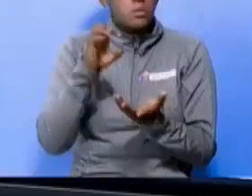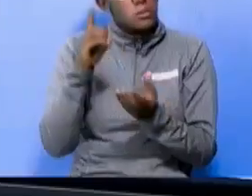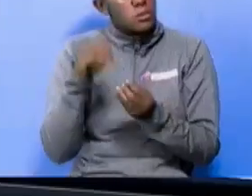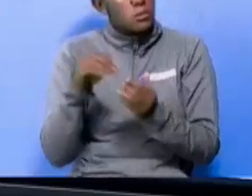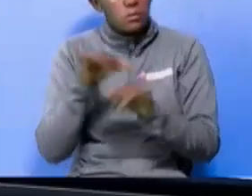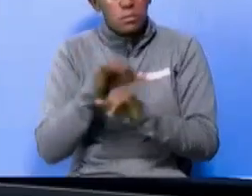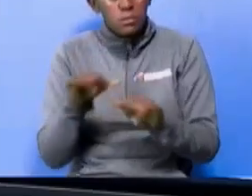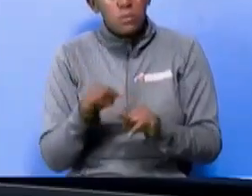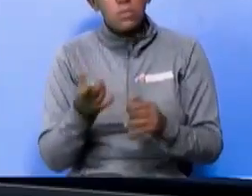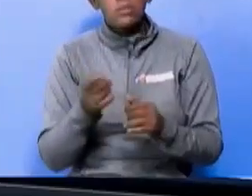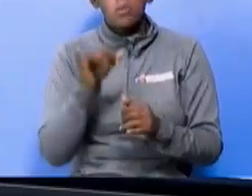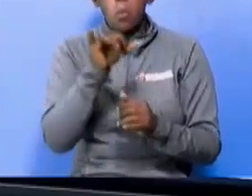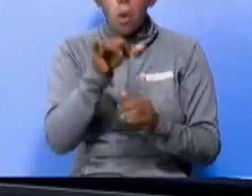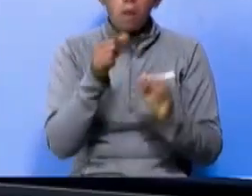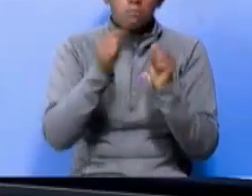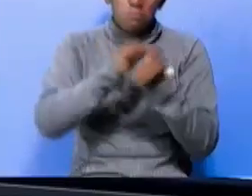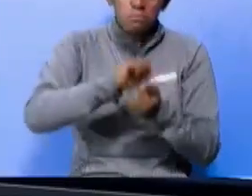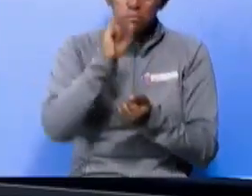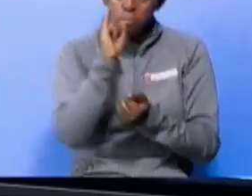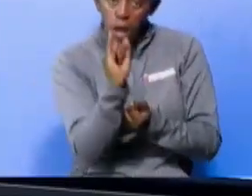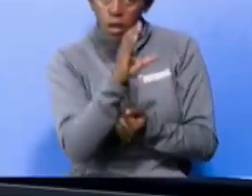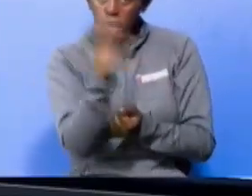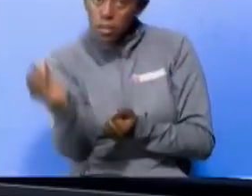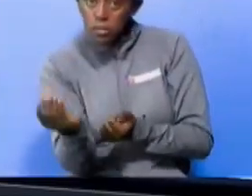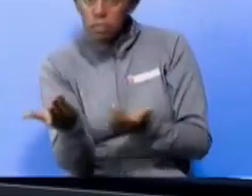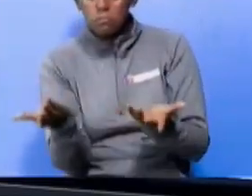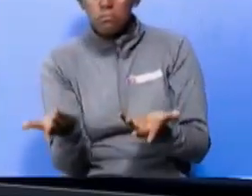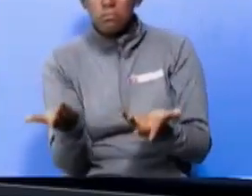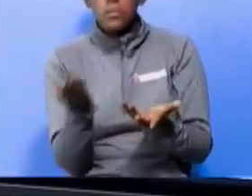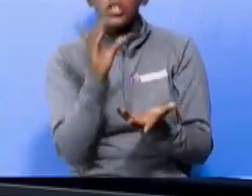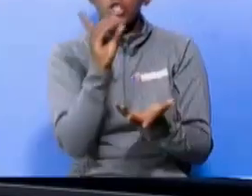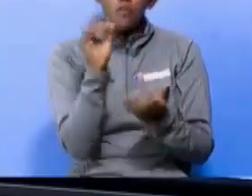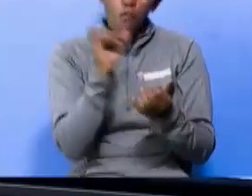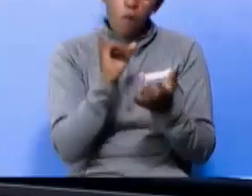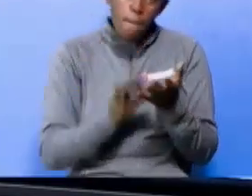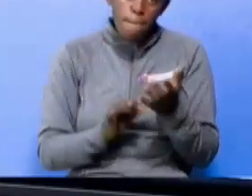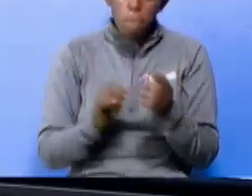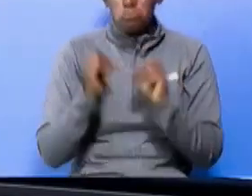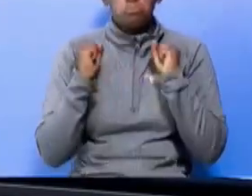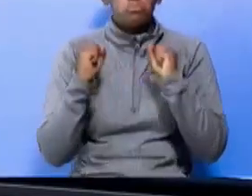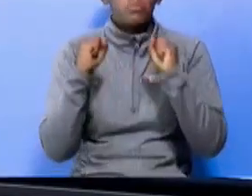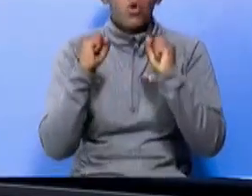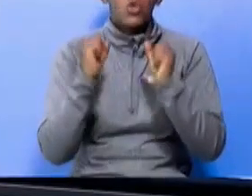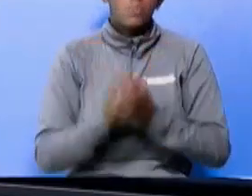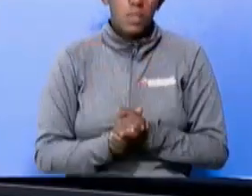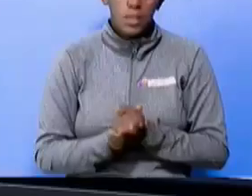is changing Y to I, and then D form also this is possible.